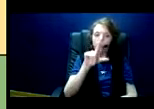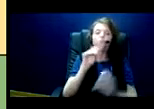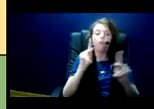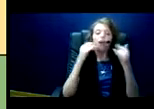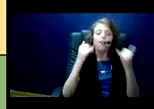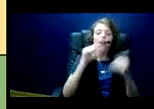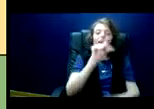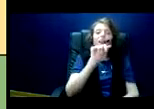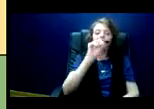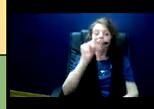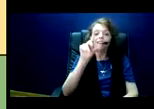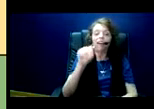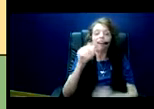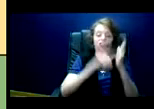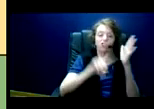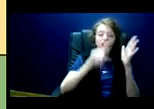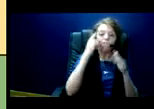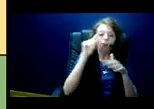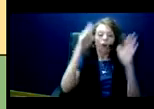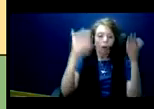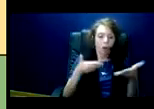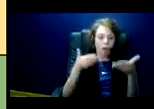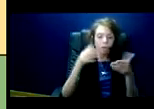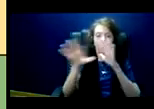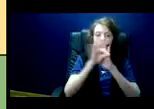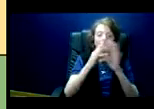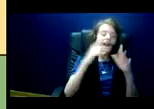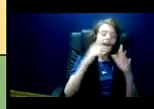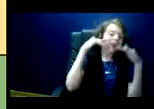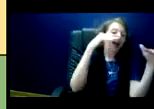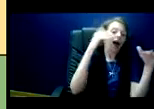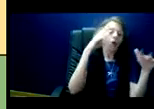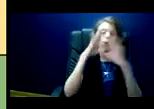get a check for welcome? And do you want to pick loud or quiet?